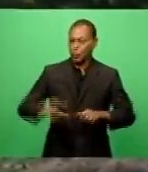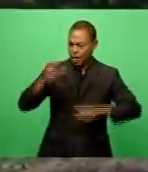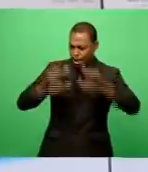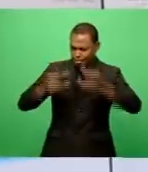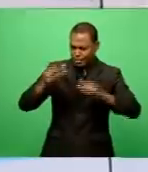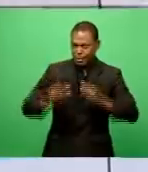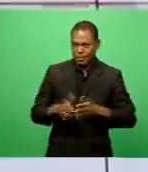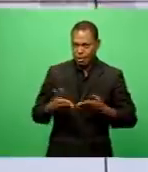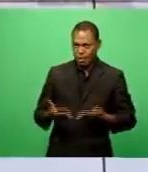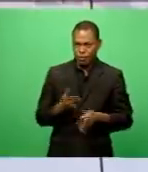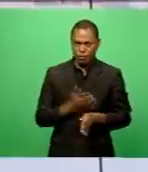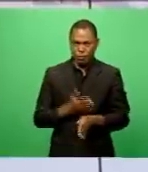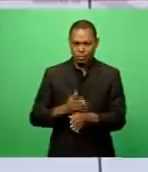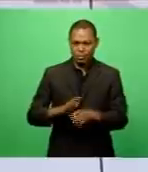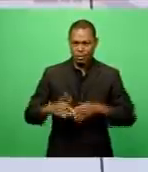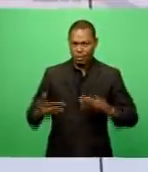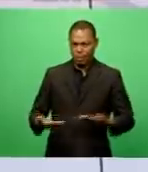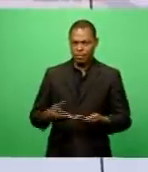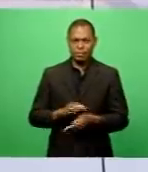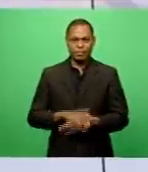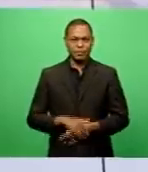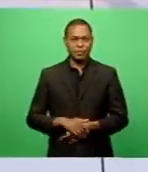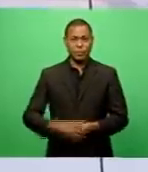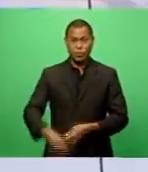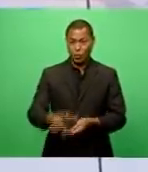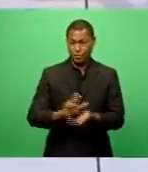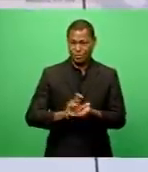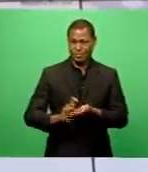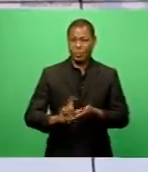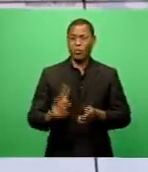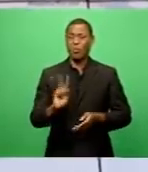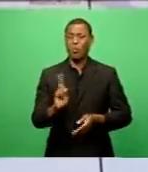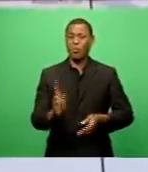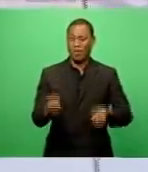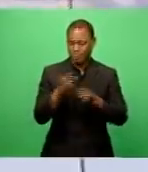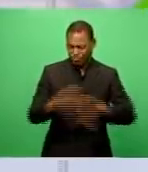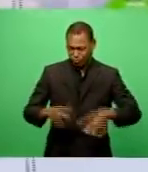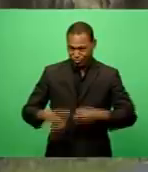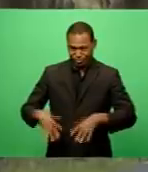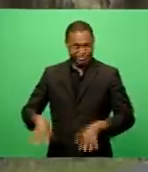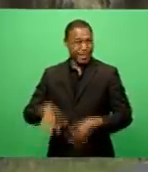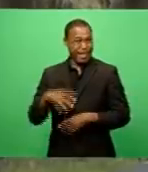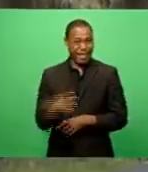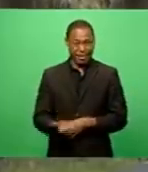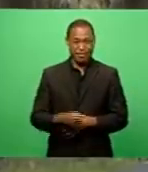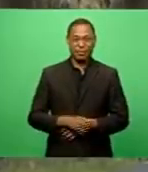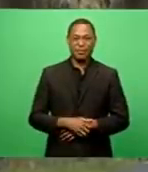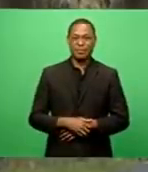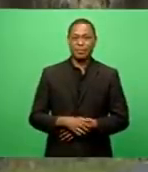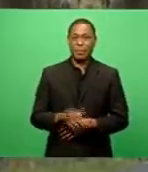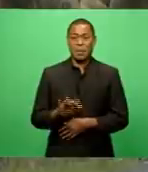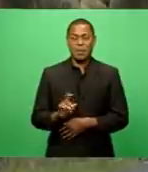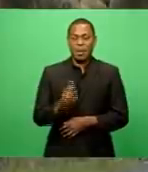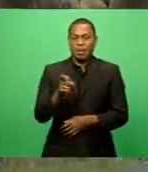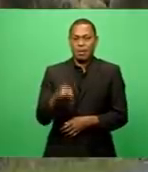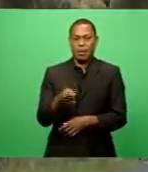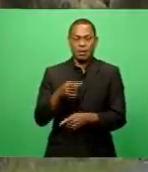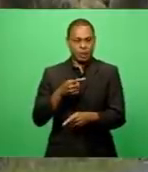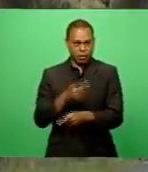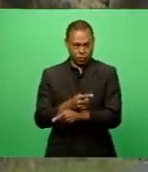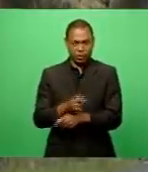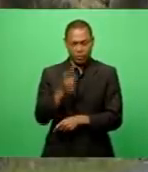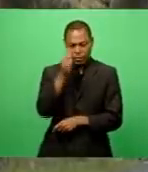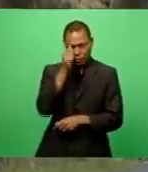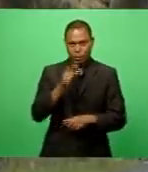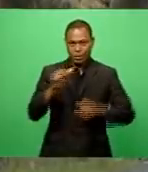to fix it. A clear indication of how much damage to our infrastructure suffered may be determined next week. Aquila